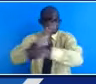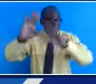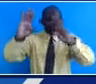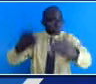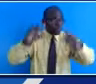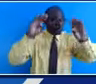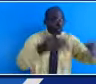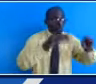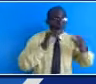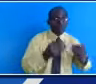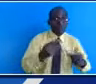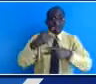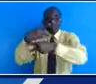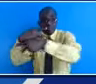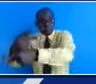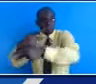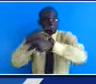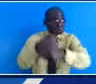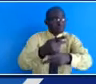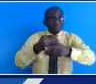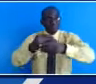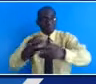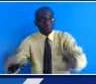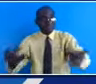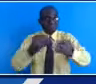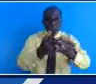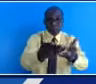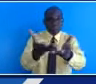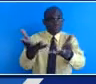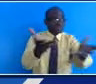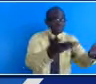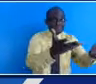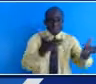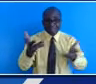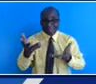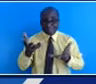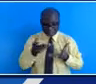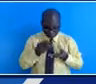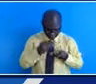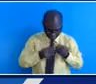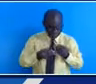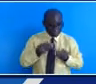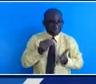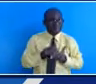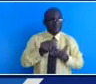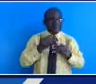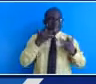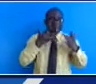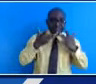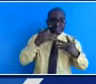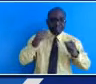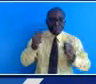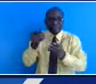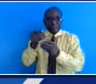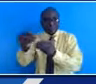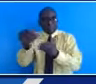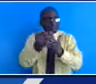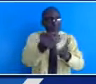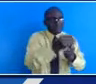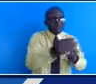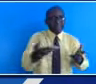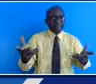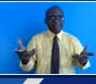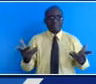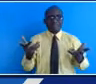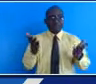succeed. You're busy worrying about what kind of item do you want to buy, what kind of service presentation you want to make